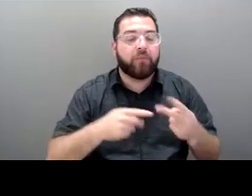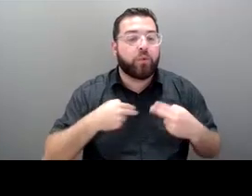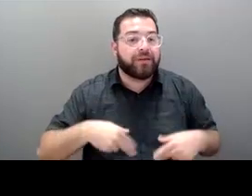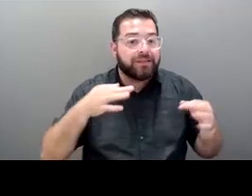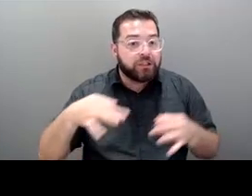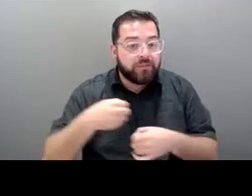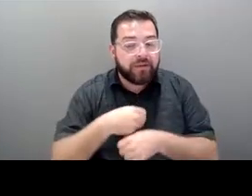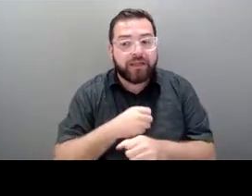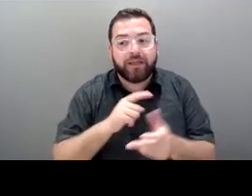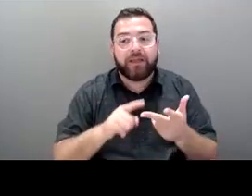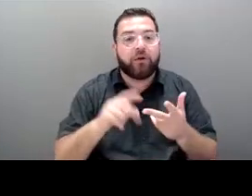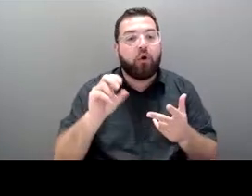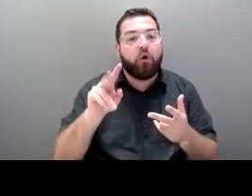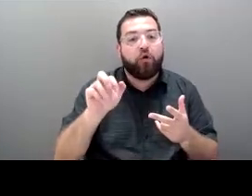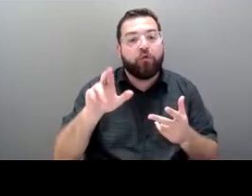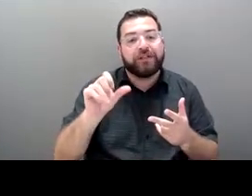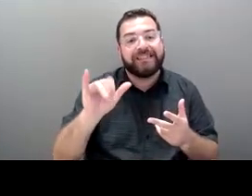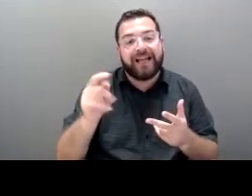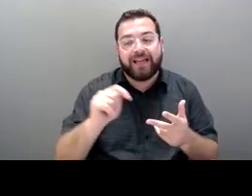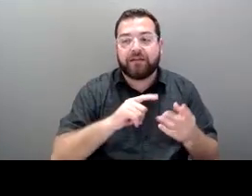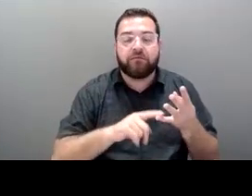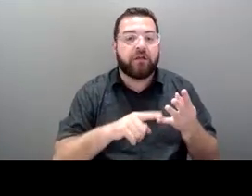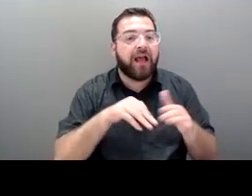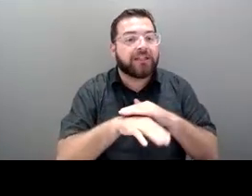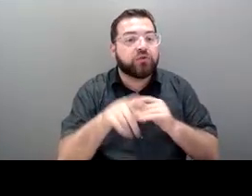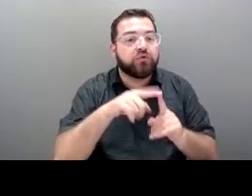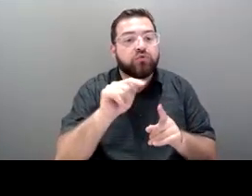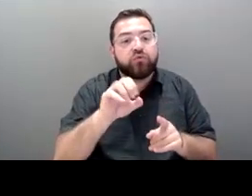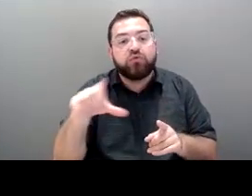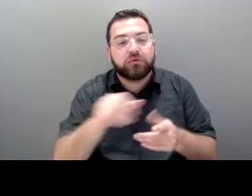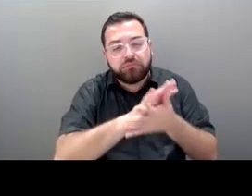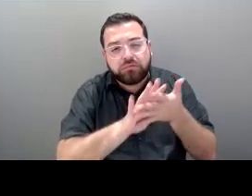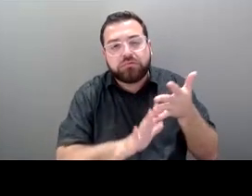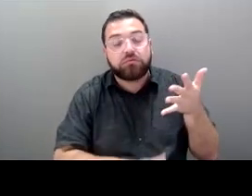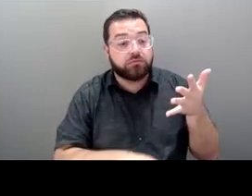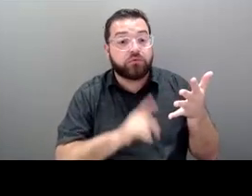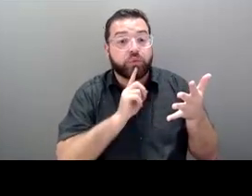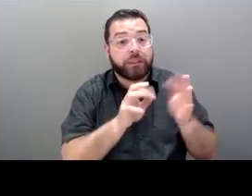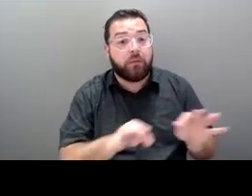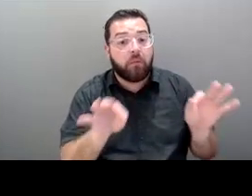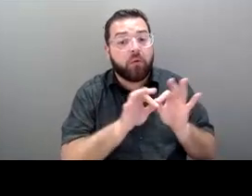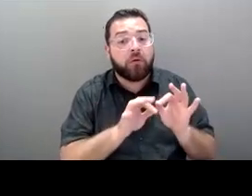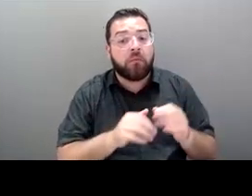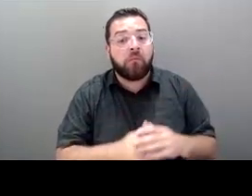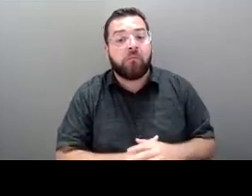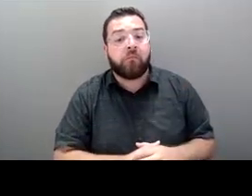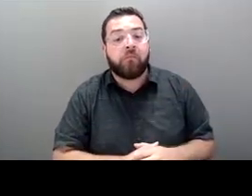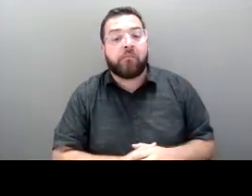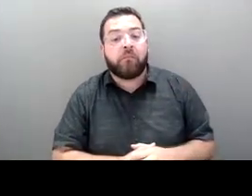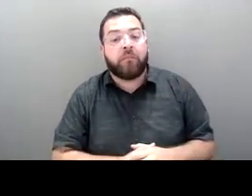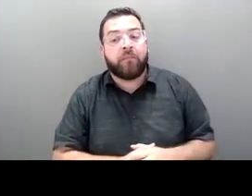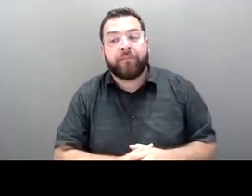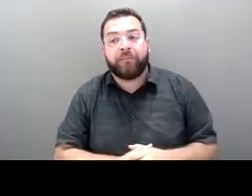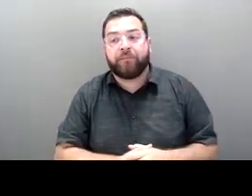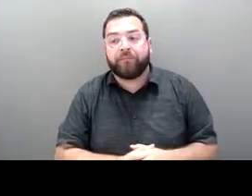equitable access to tools, etc. So those are all really important. And the reason why in this, can I make this